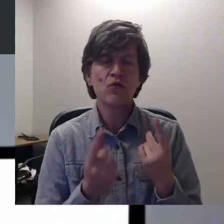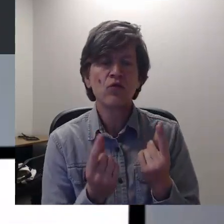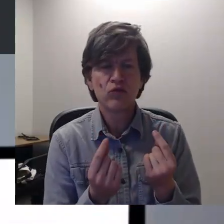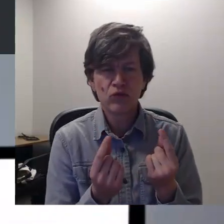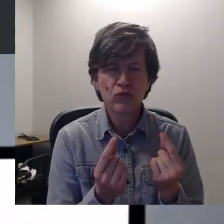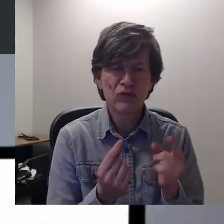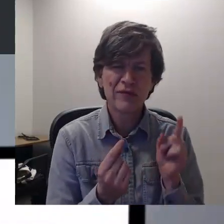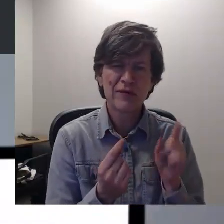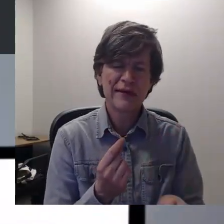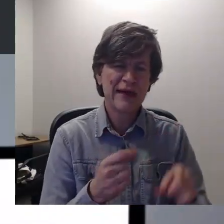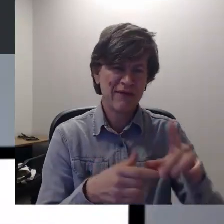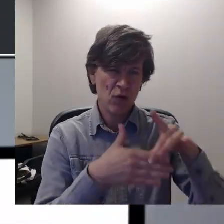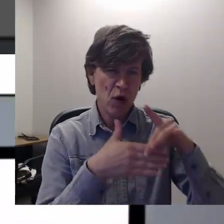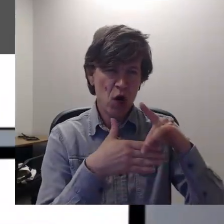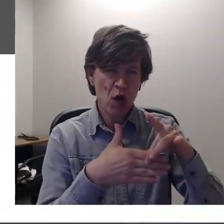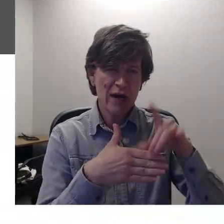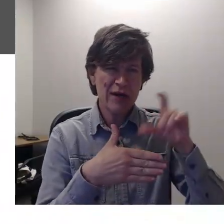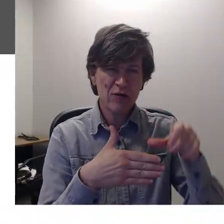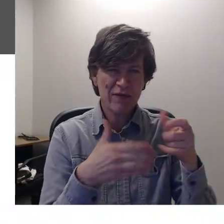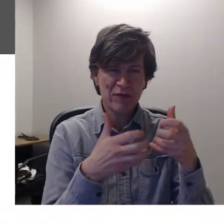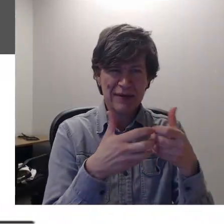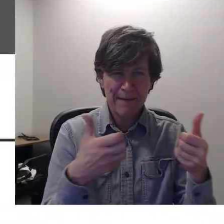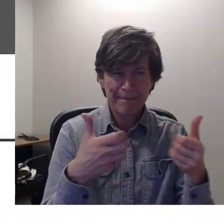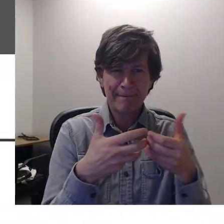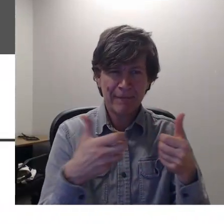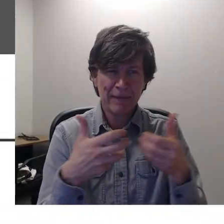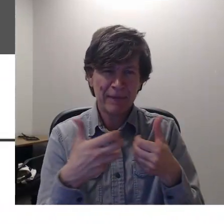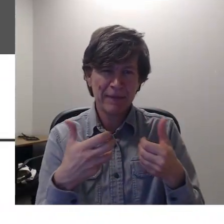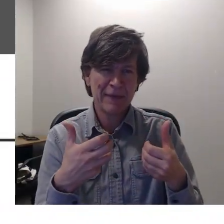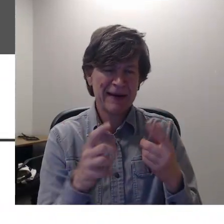content onto several pages to make it work.